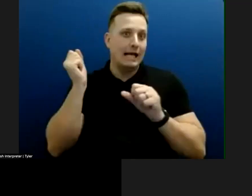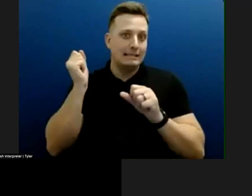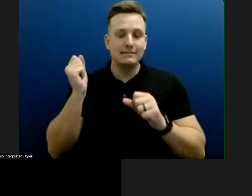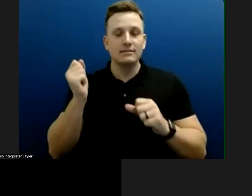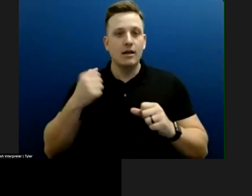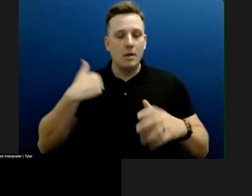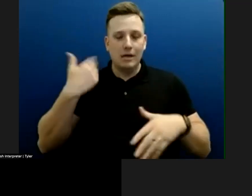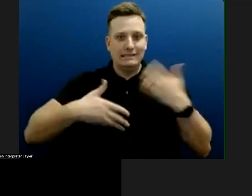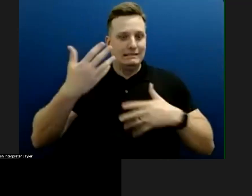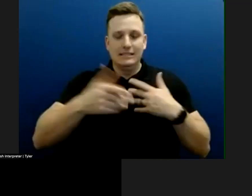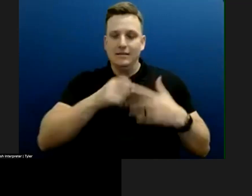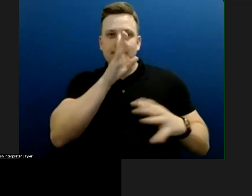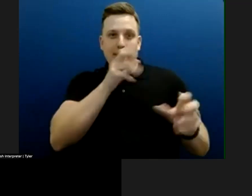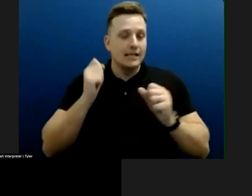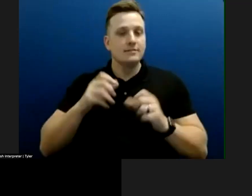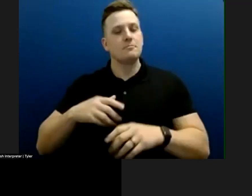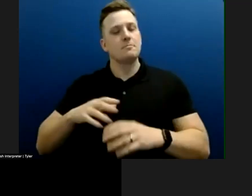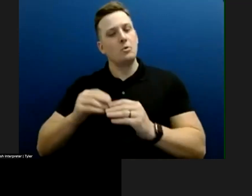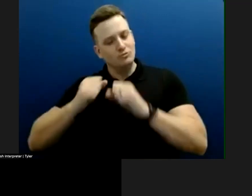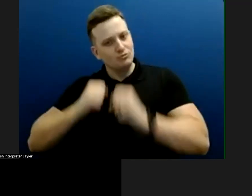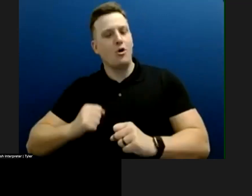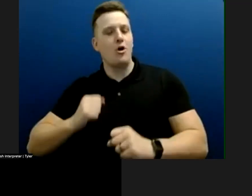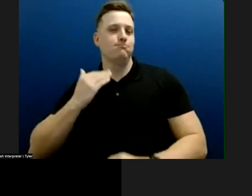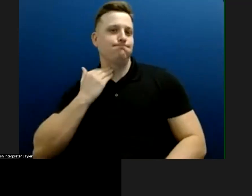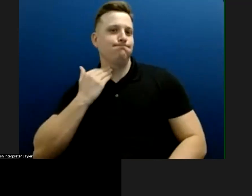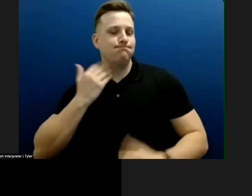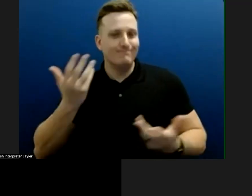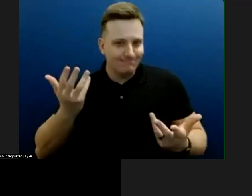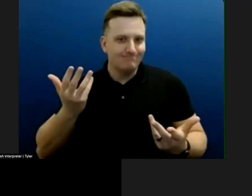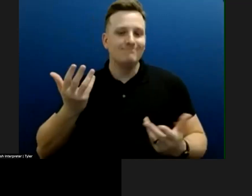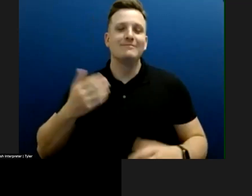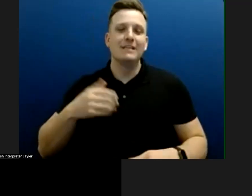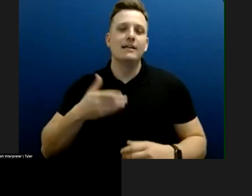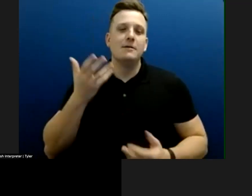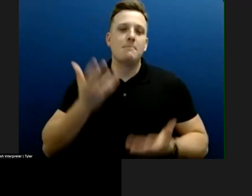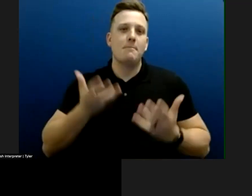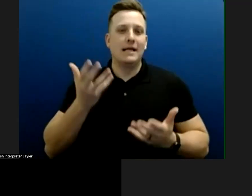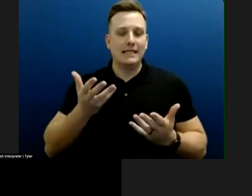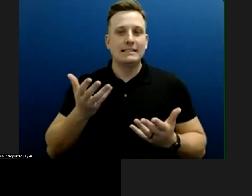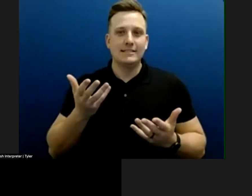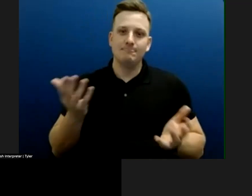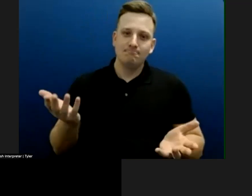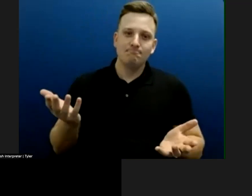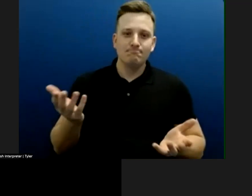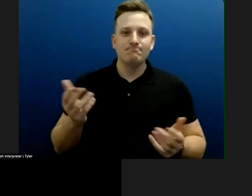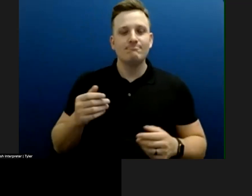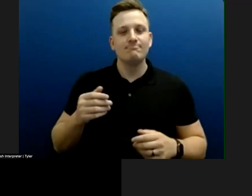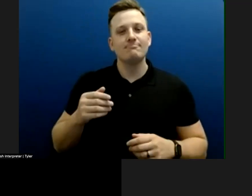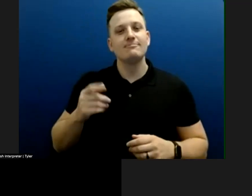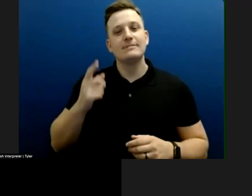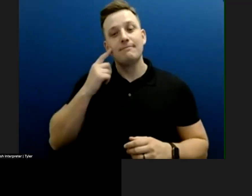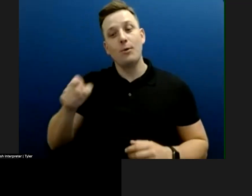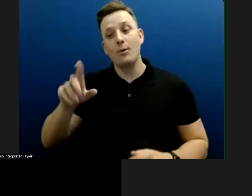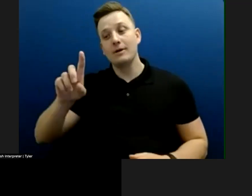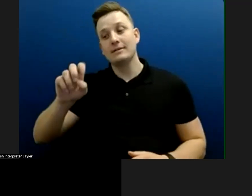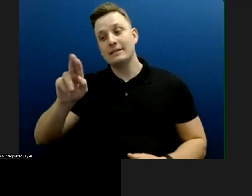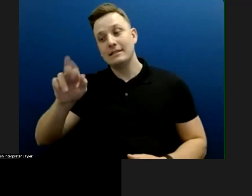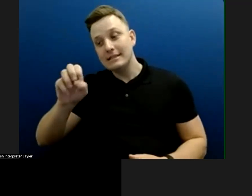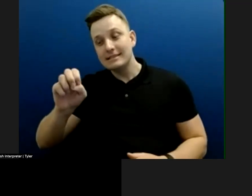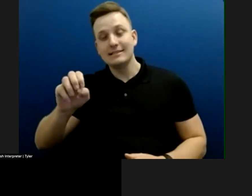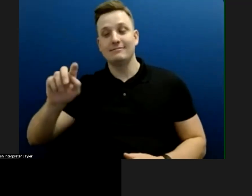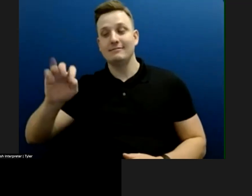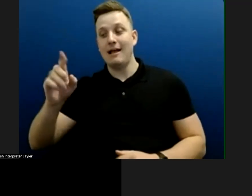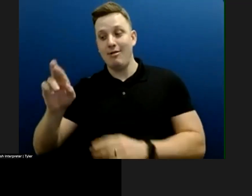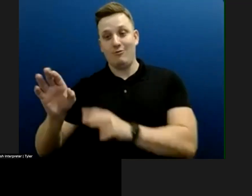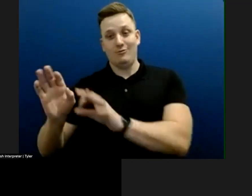and my accent may get stronger and stronger. So for the benefit of Denise and Tyler, who are